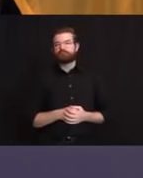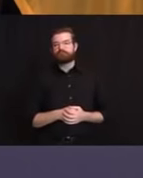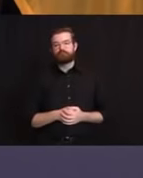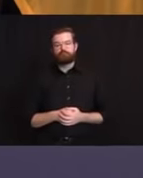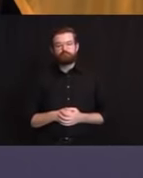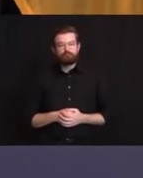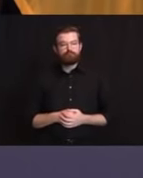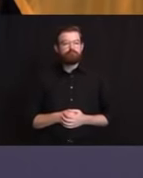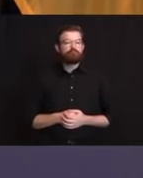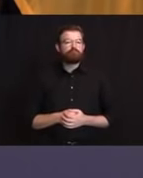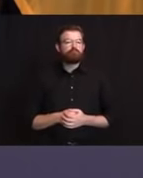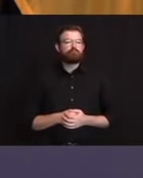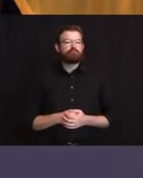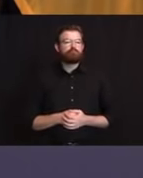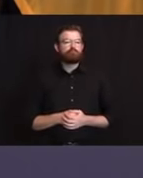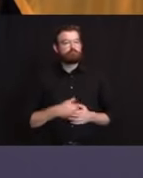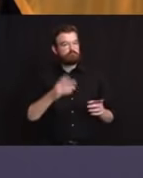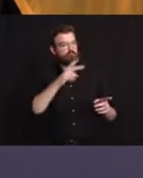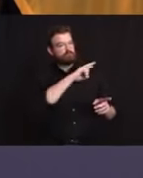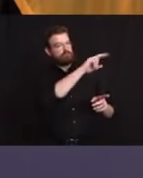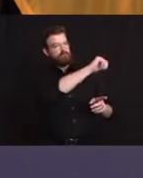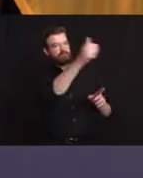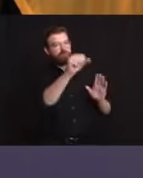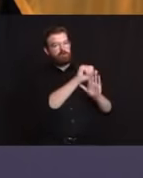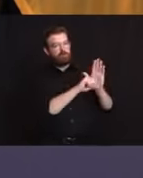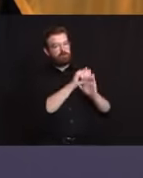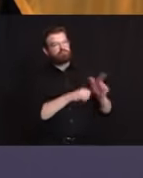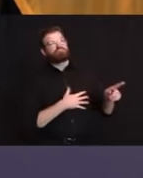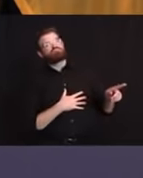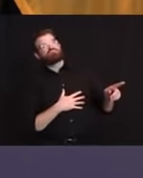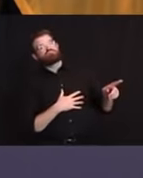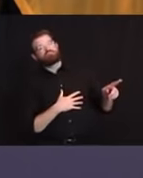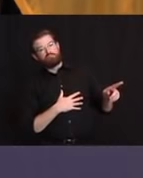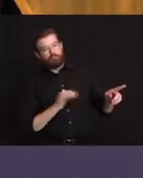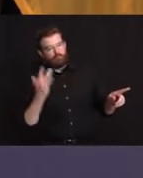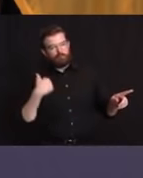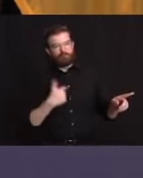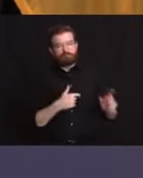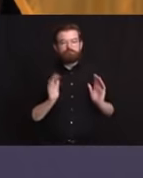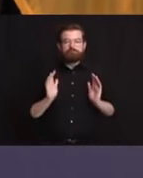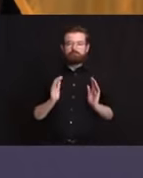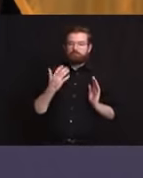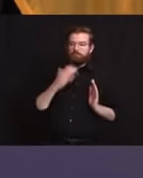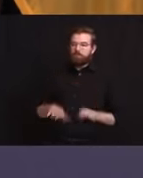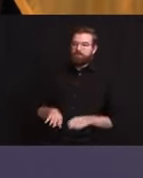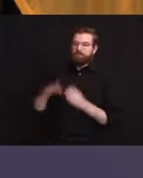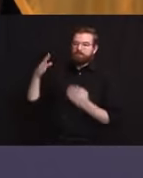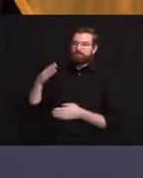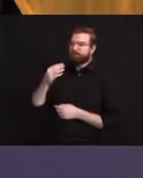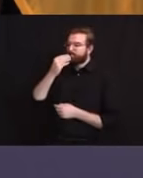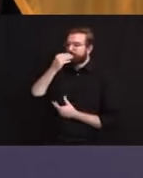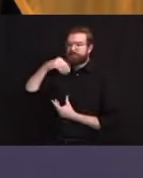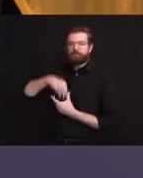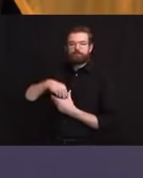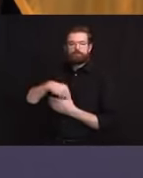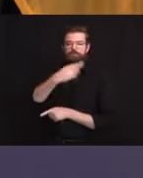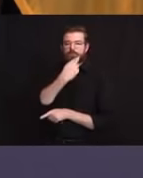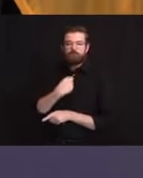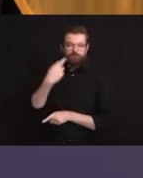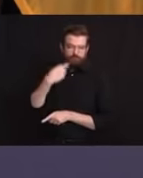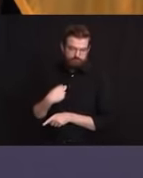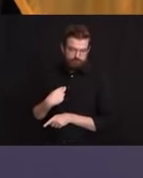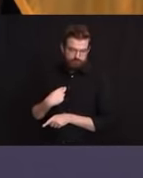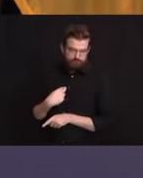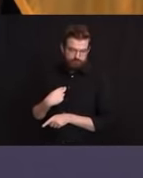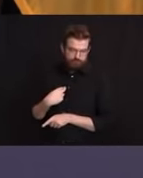fires that we're seeing in other states. I think we generally know what it needs to look like in terms of capacity limits, social